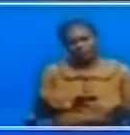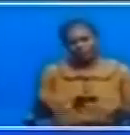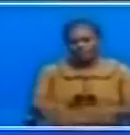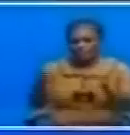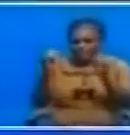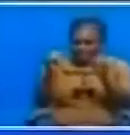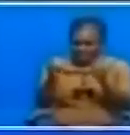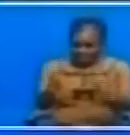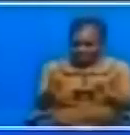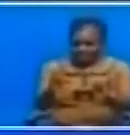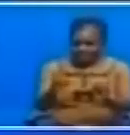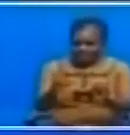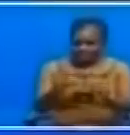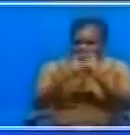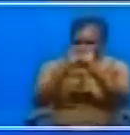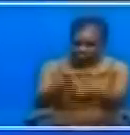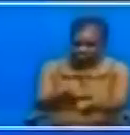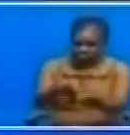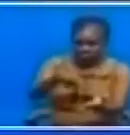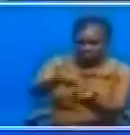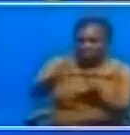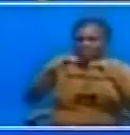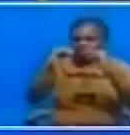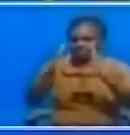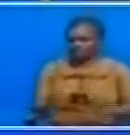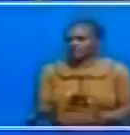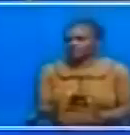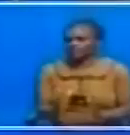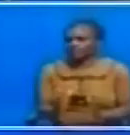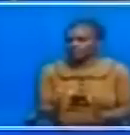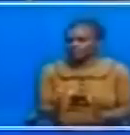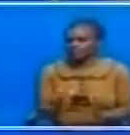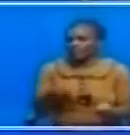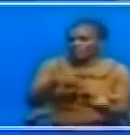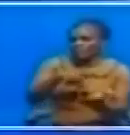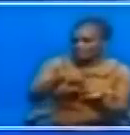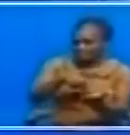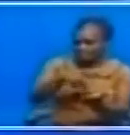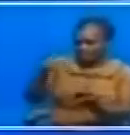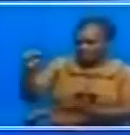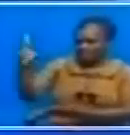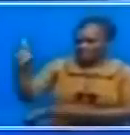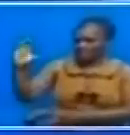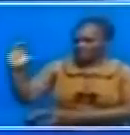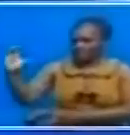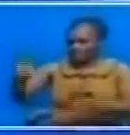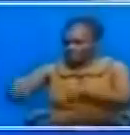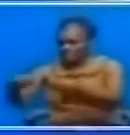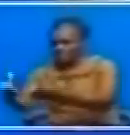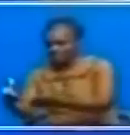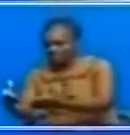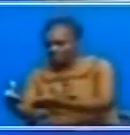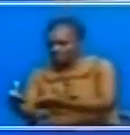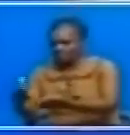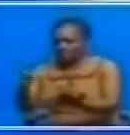if the award were paid to teachers, the Salaries and Remuneration Commission would